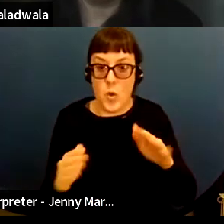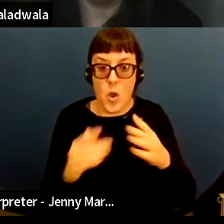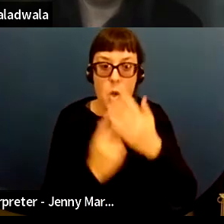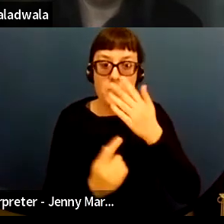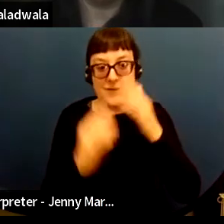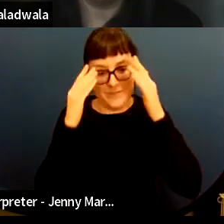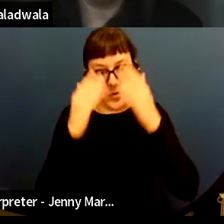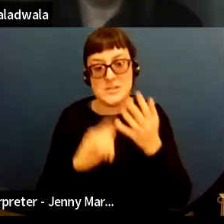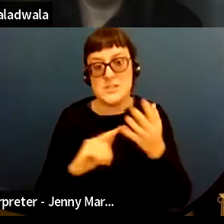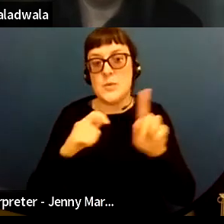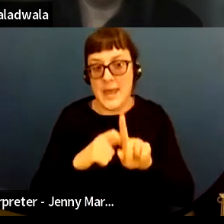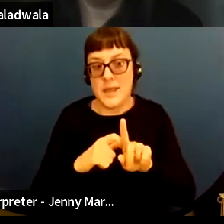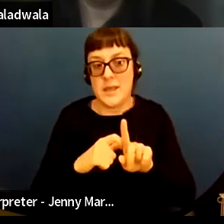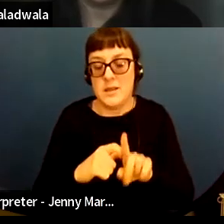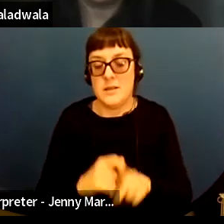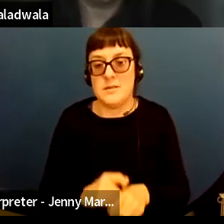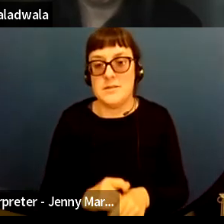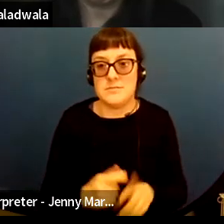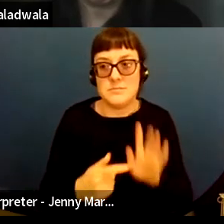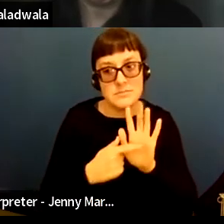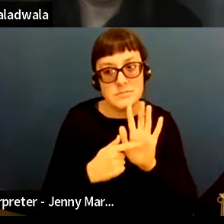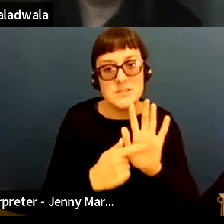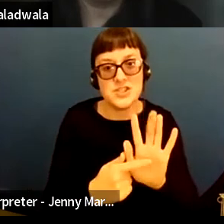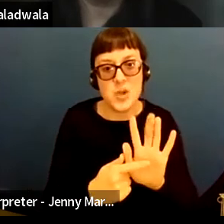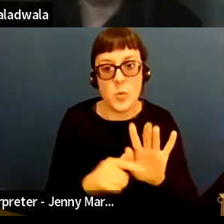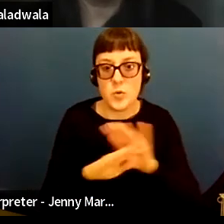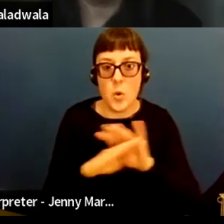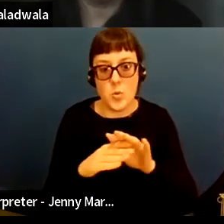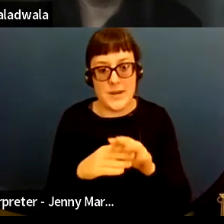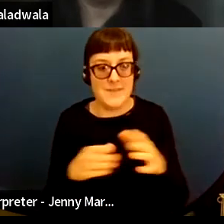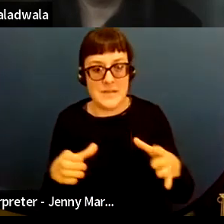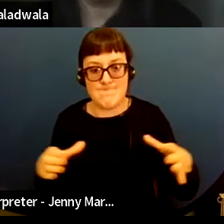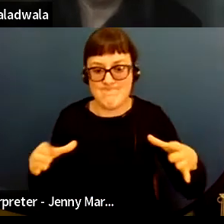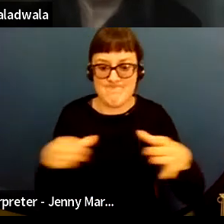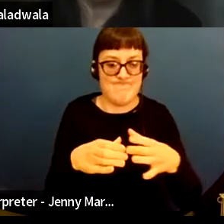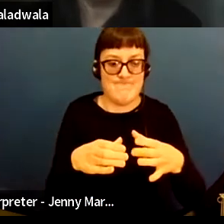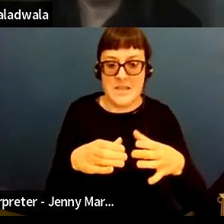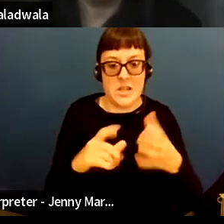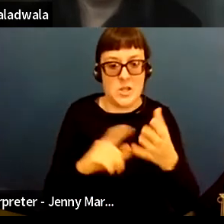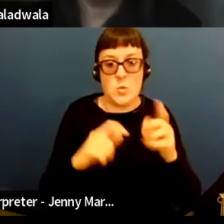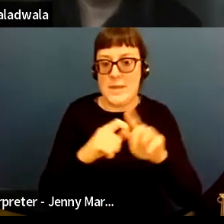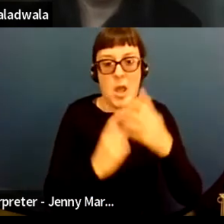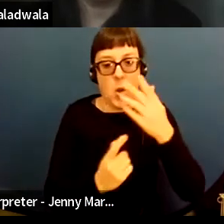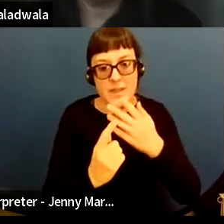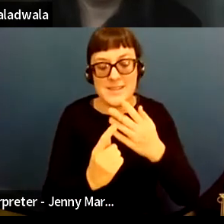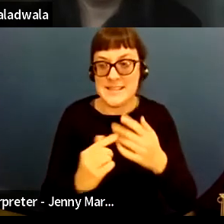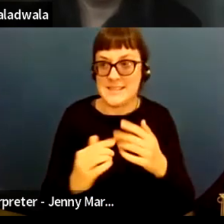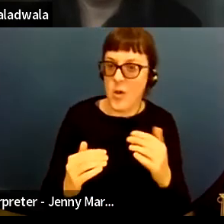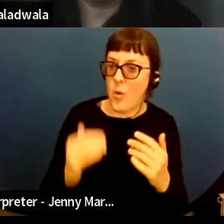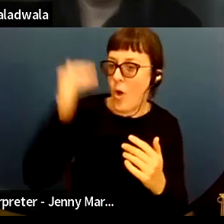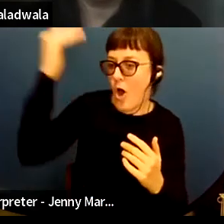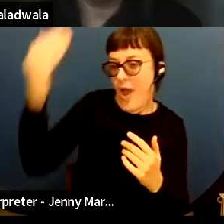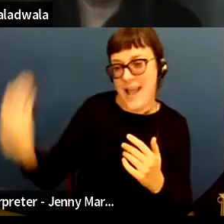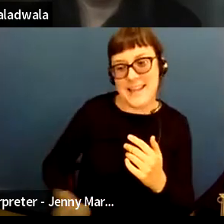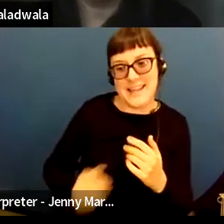it's shown sort of broken the silo a little bit on this impression that high income countries have kind of got everything